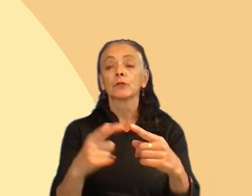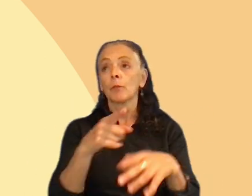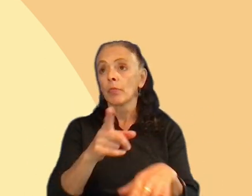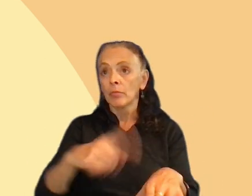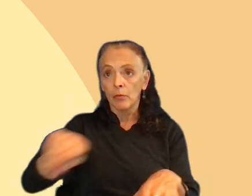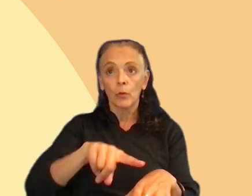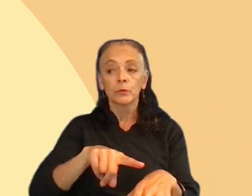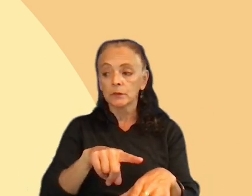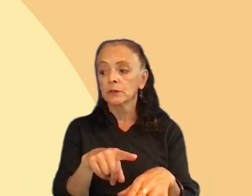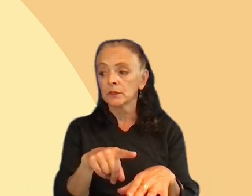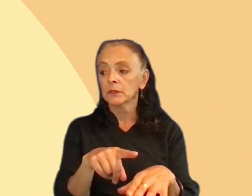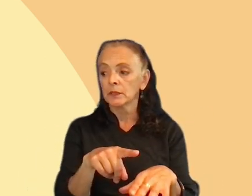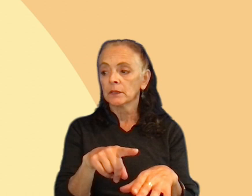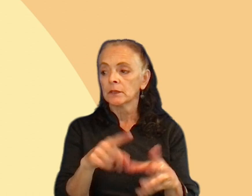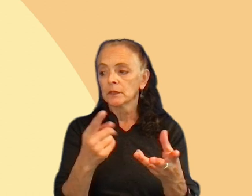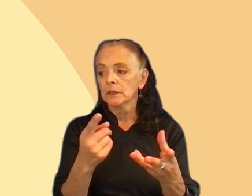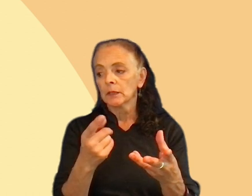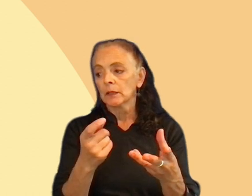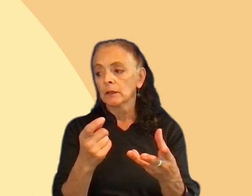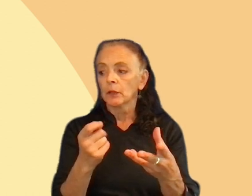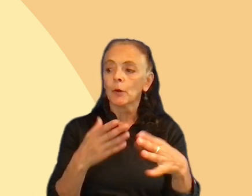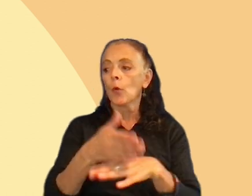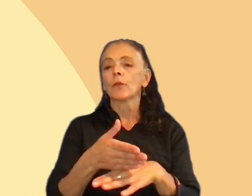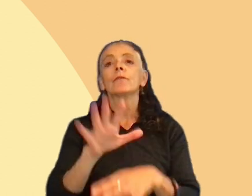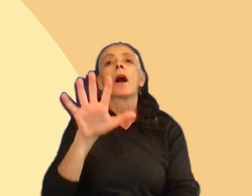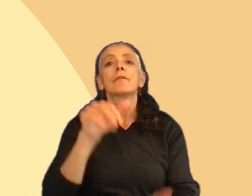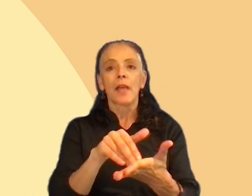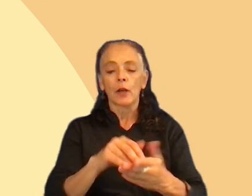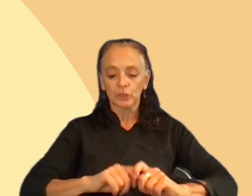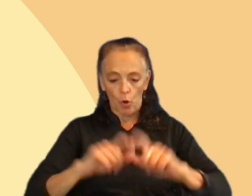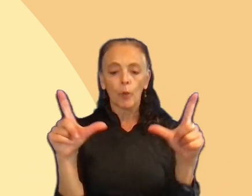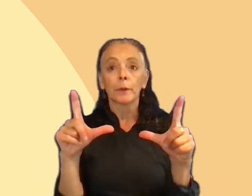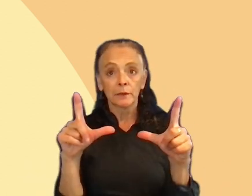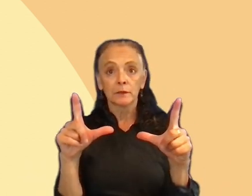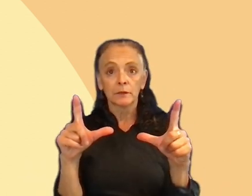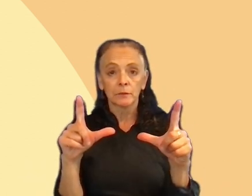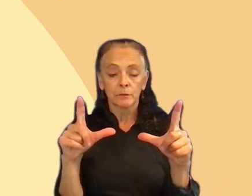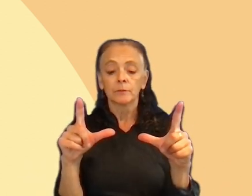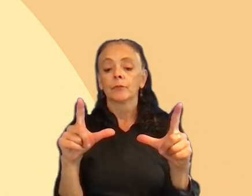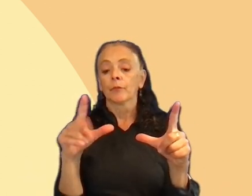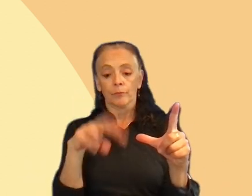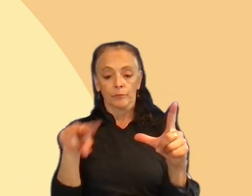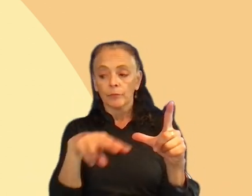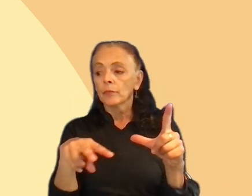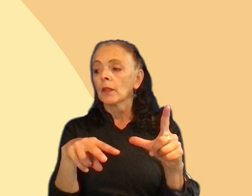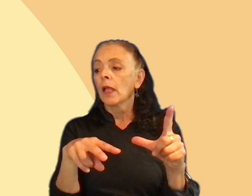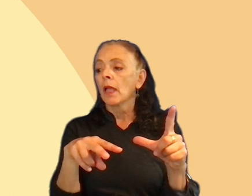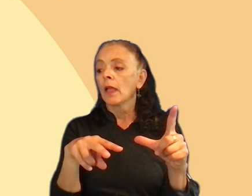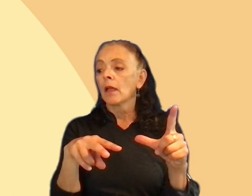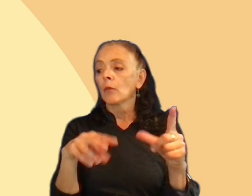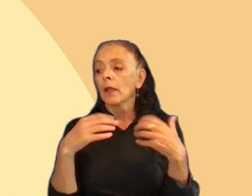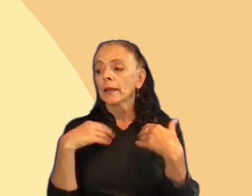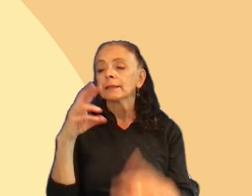these uh a little more than five thousand open the push notification and we had uh